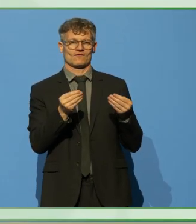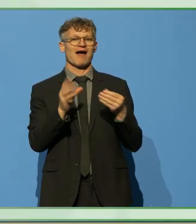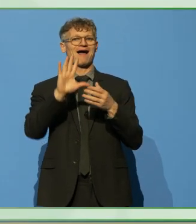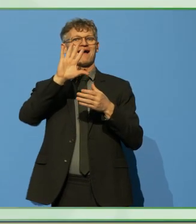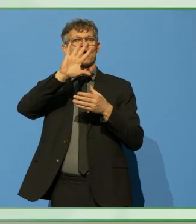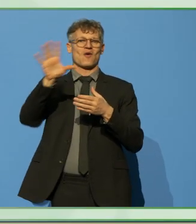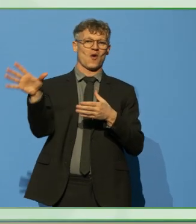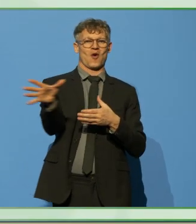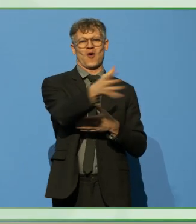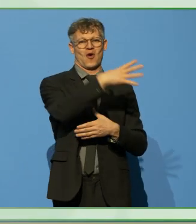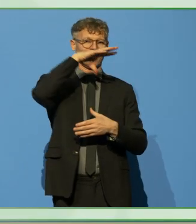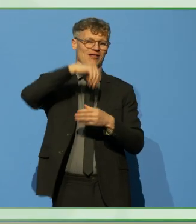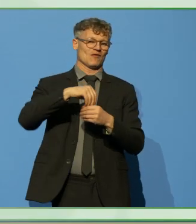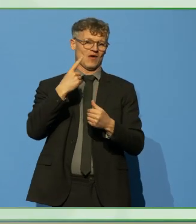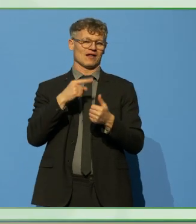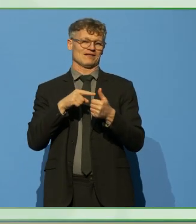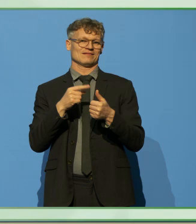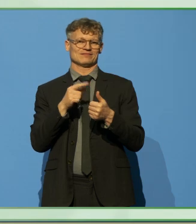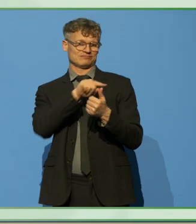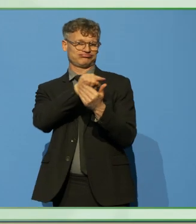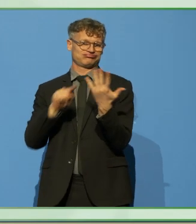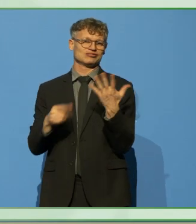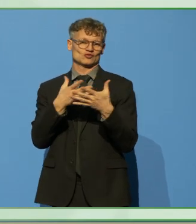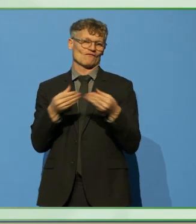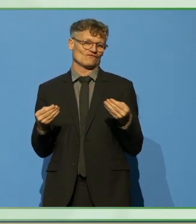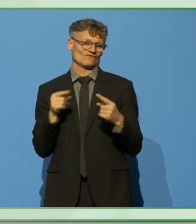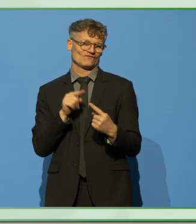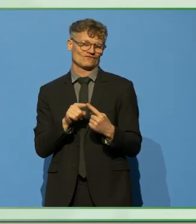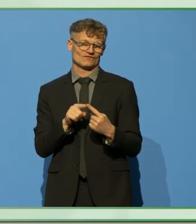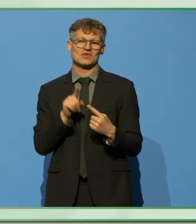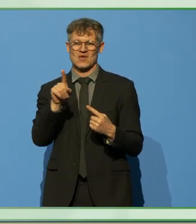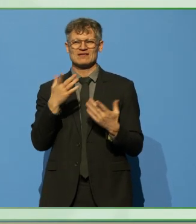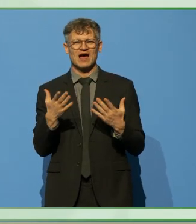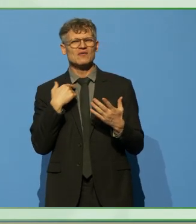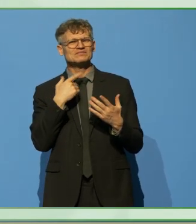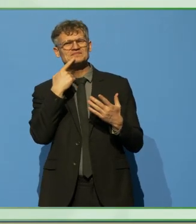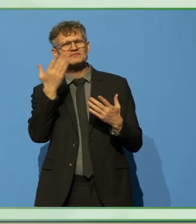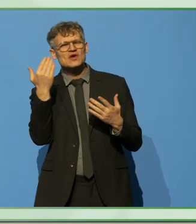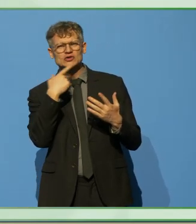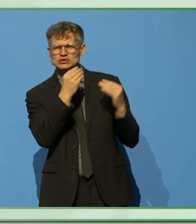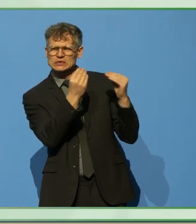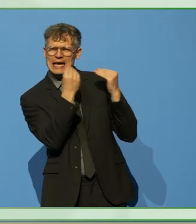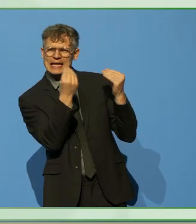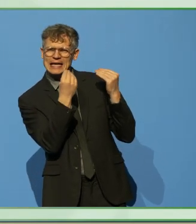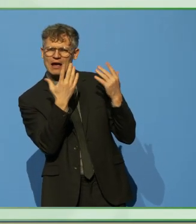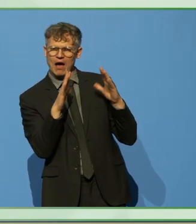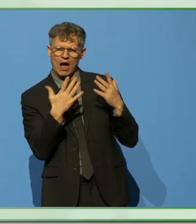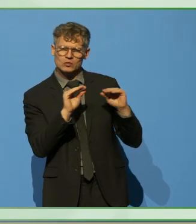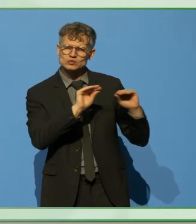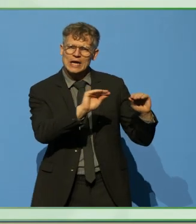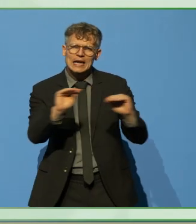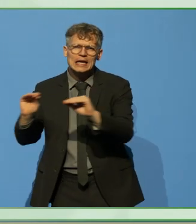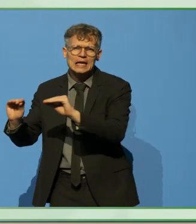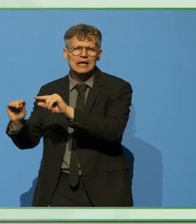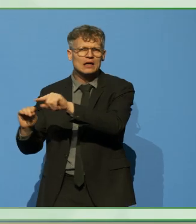it focuses on the training parts, which was mentioned already. So how can we make sure that people indeed